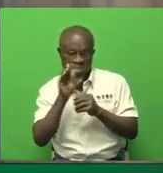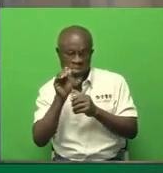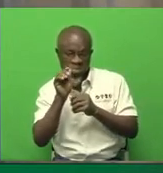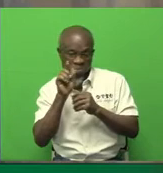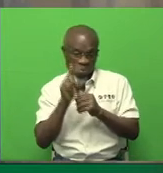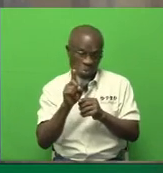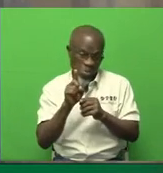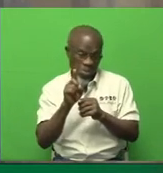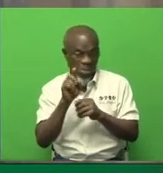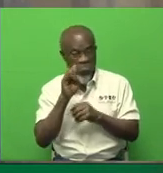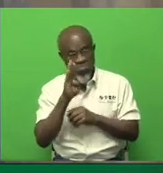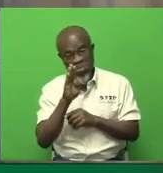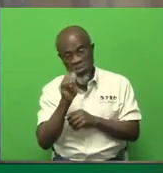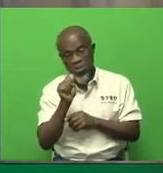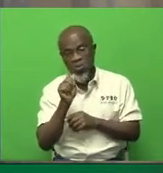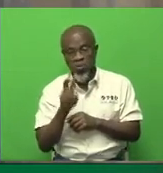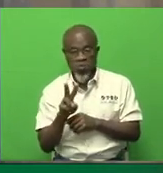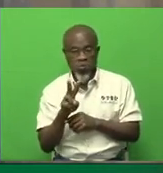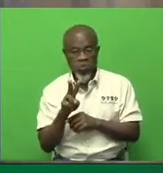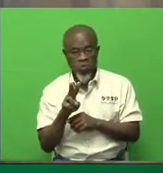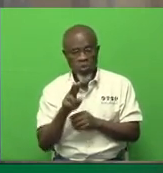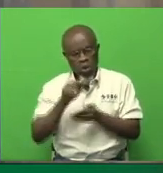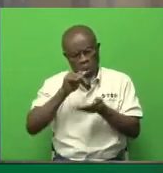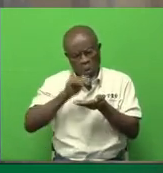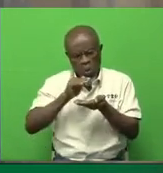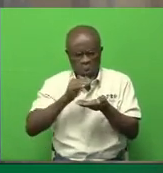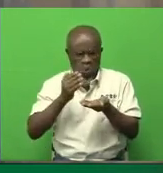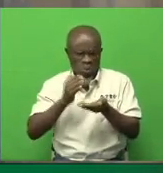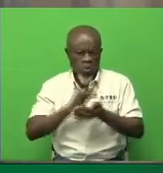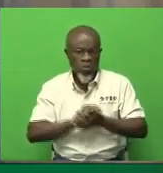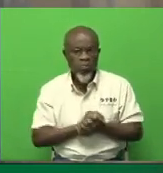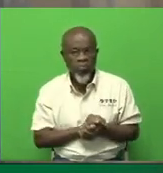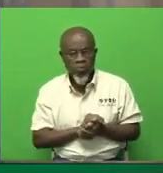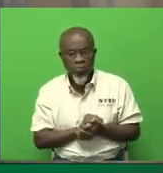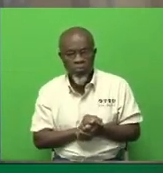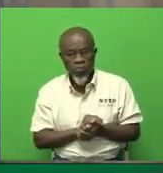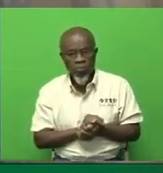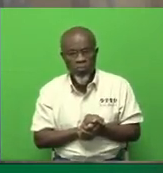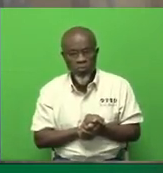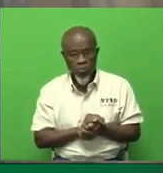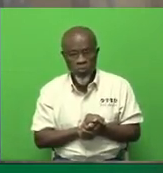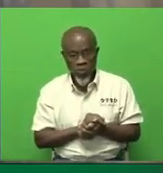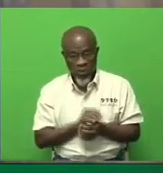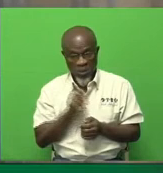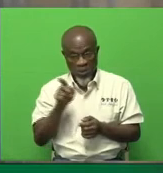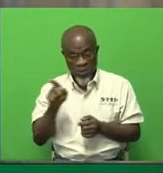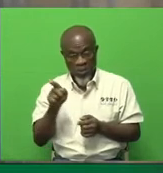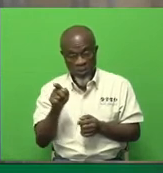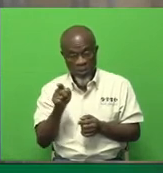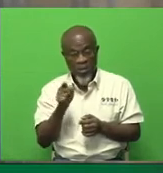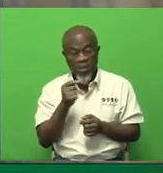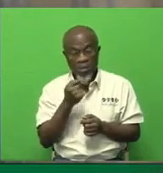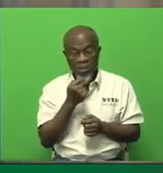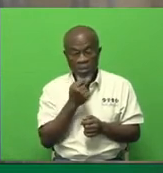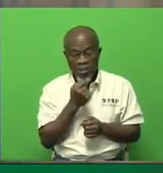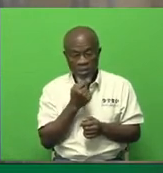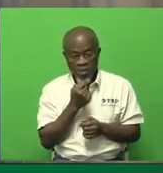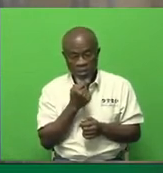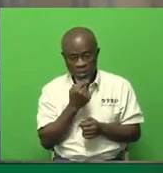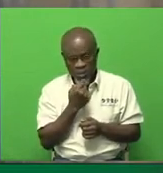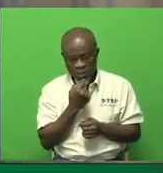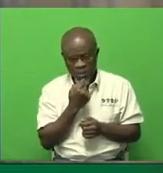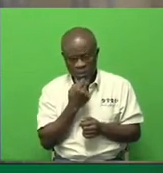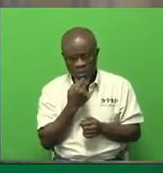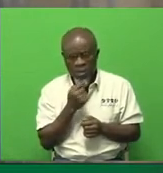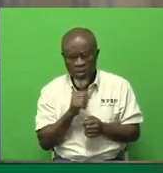seen clearly about that at all in 2022 Murray's ratings have been rebased to a 21 base here and